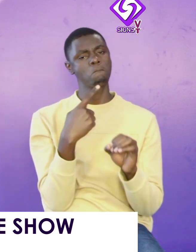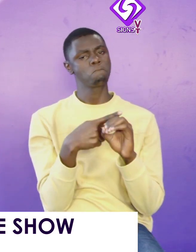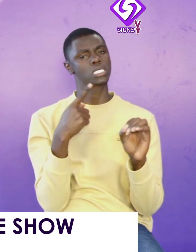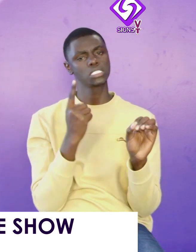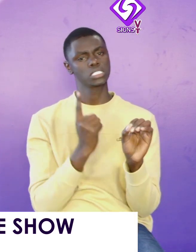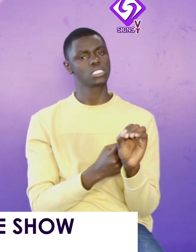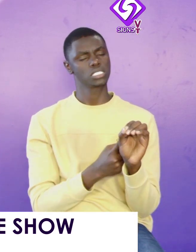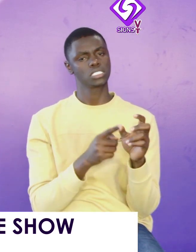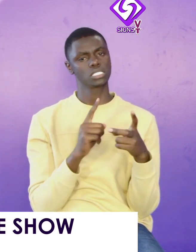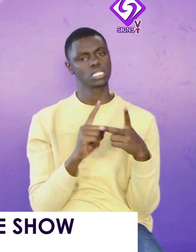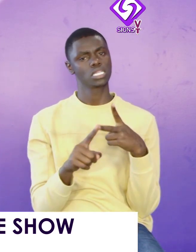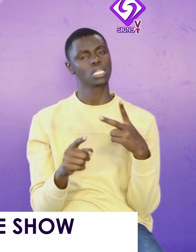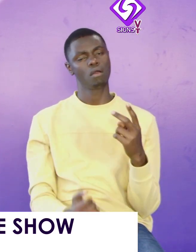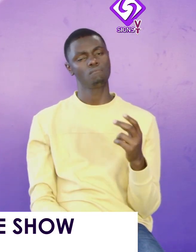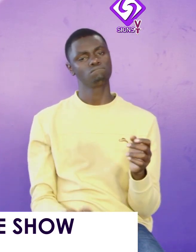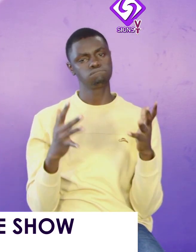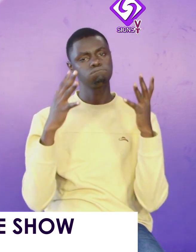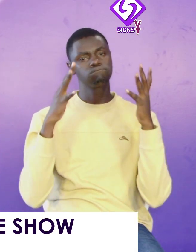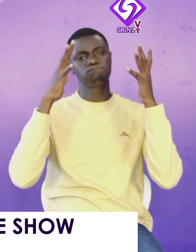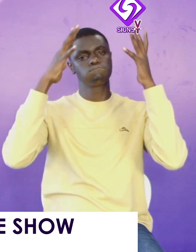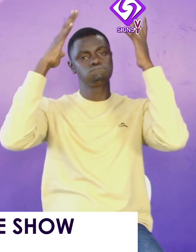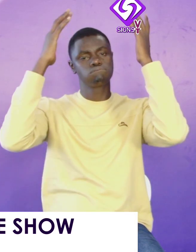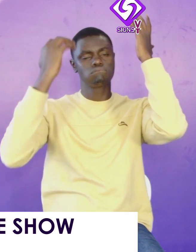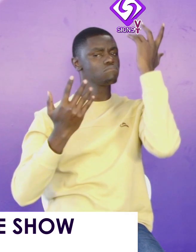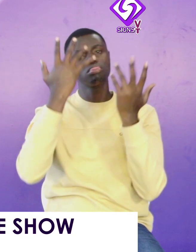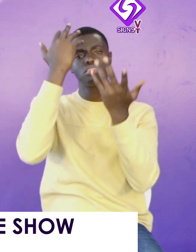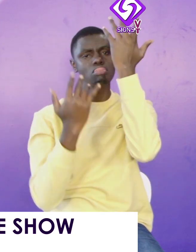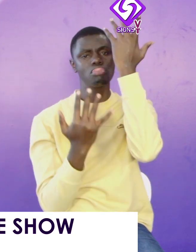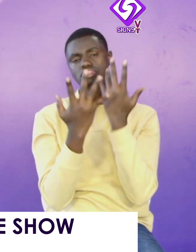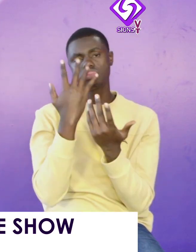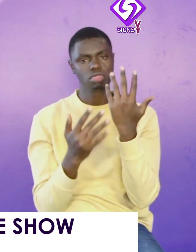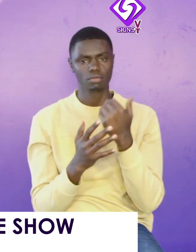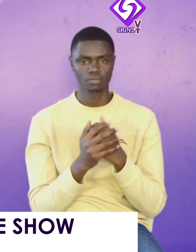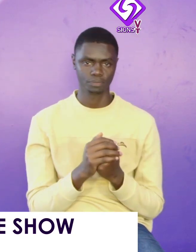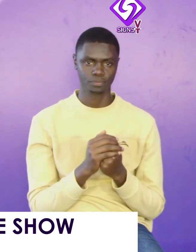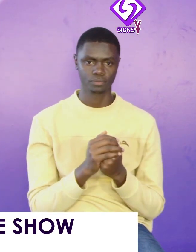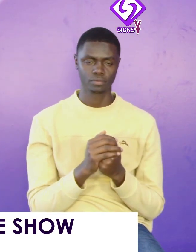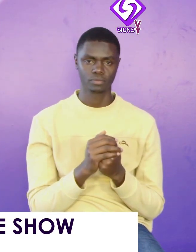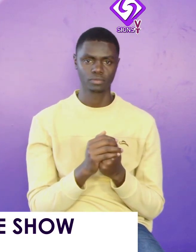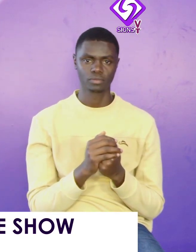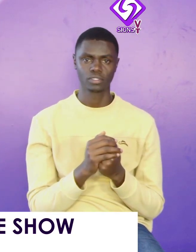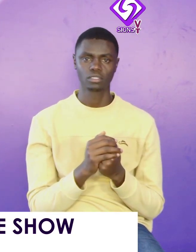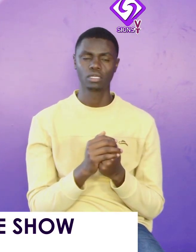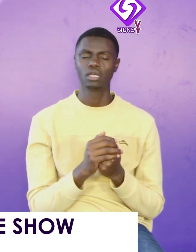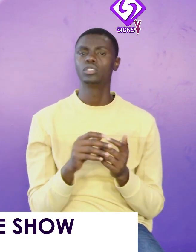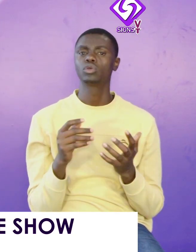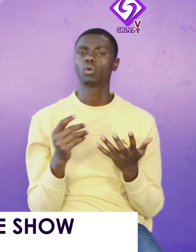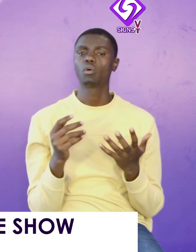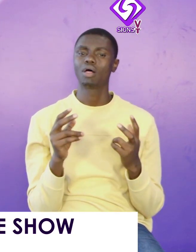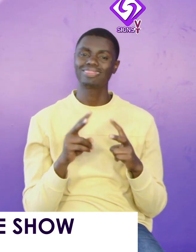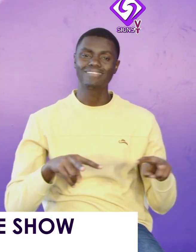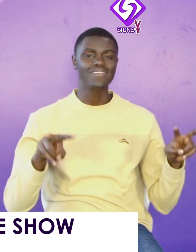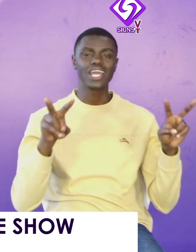Benz went up in flames. Not just, what is more valuable there is